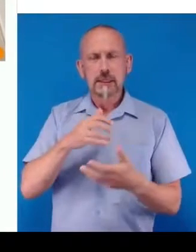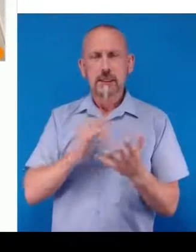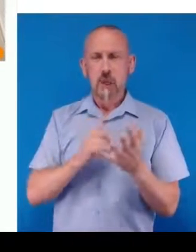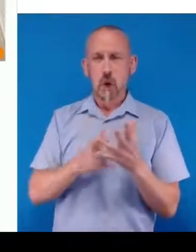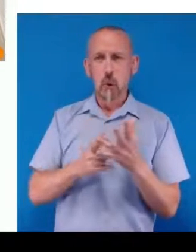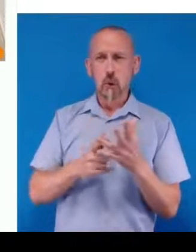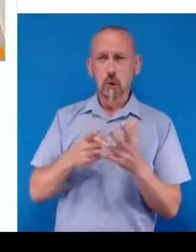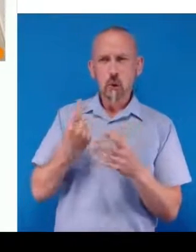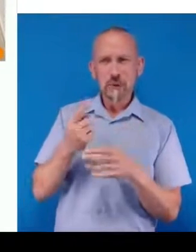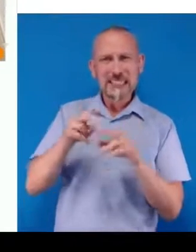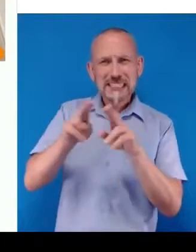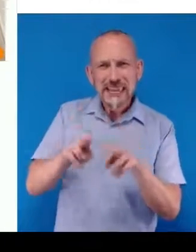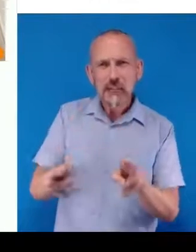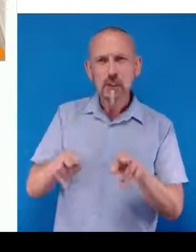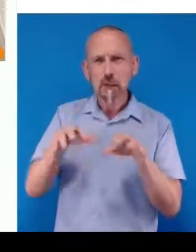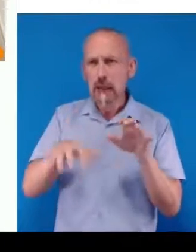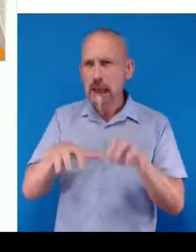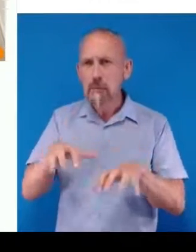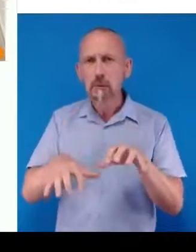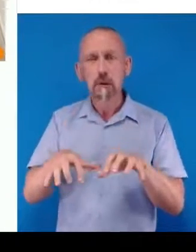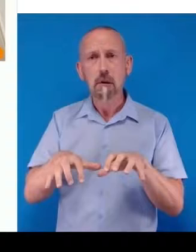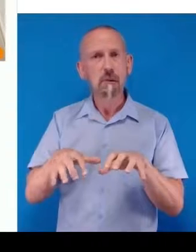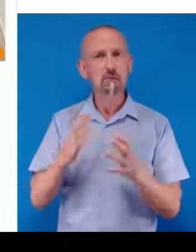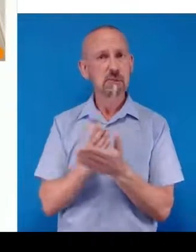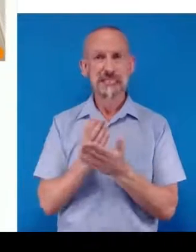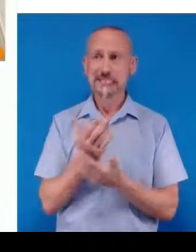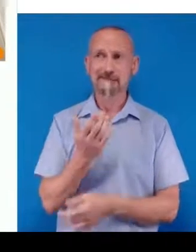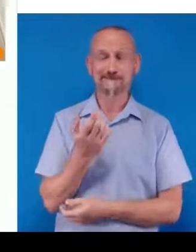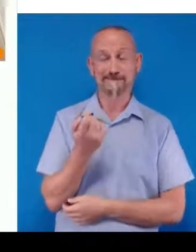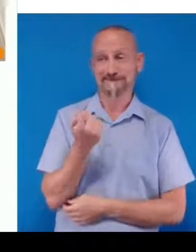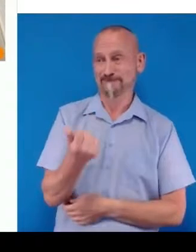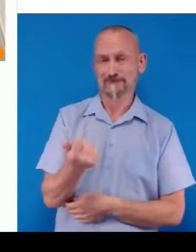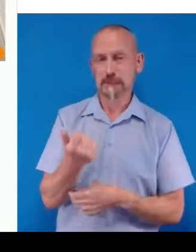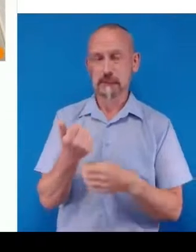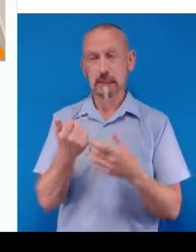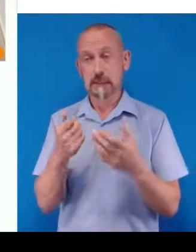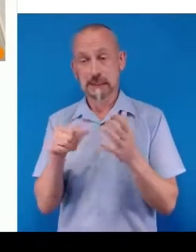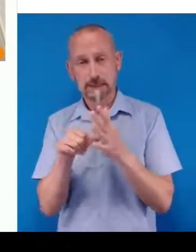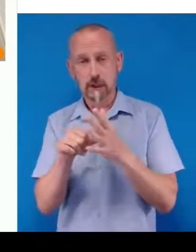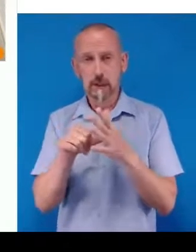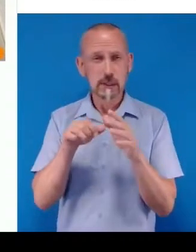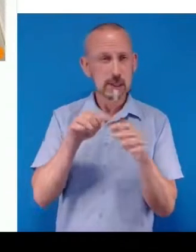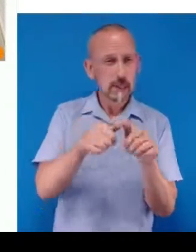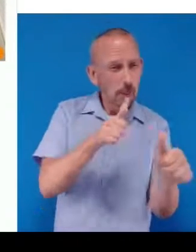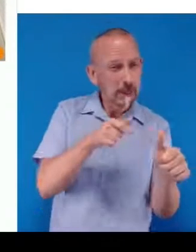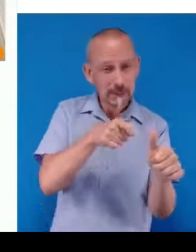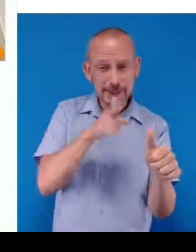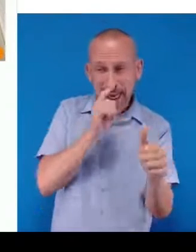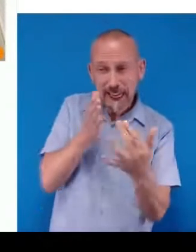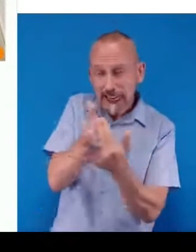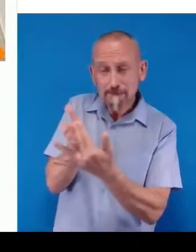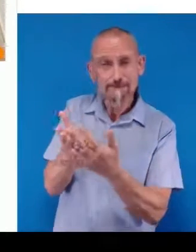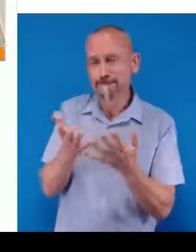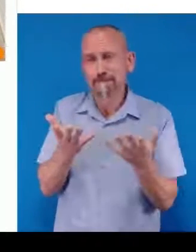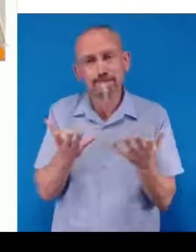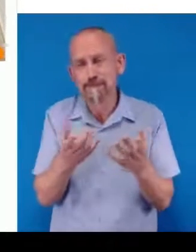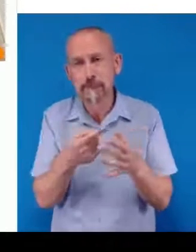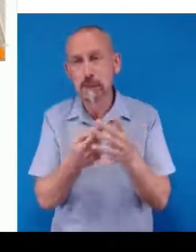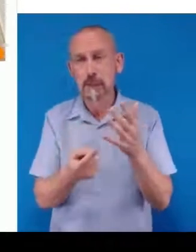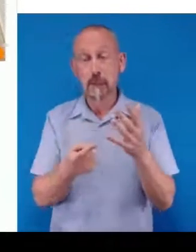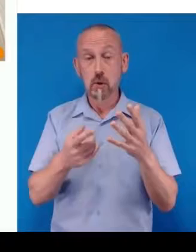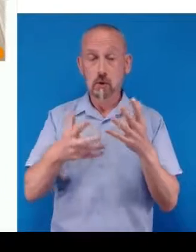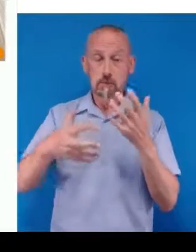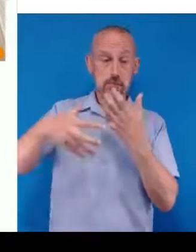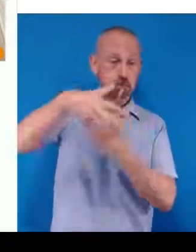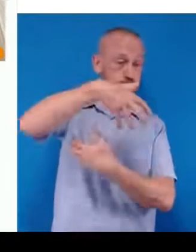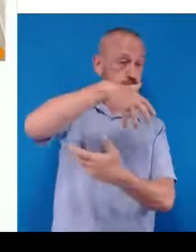themselves. It was just a really complicated process, and I know it caused a lot of confusion. And so I keep